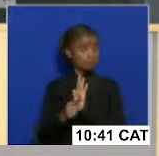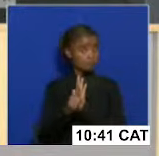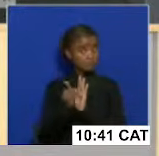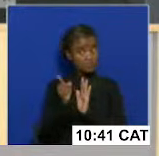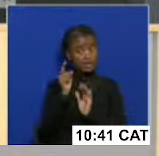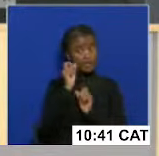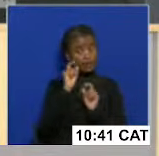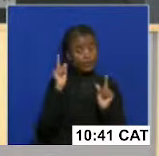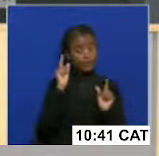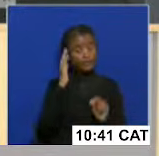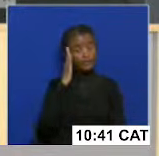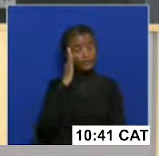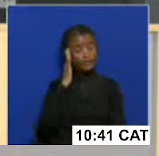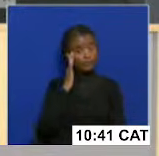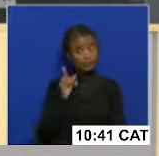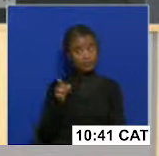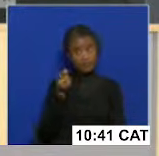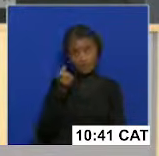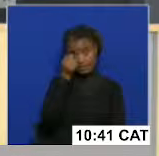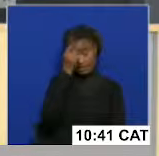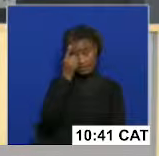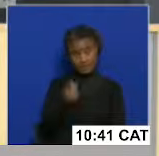operation? Did he understand that?